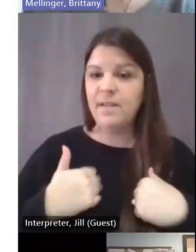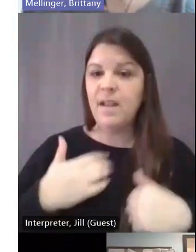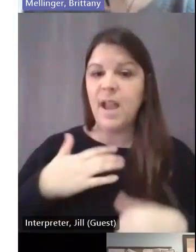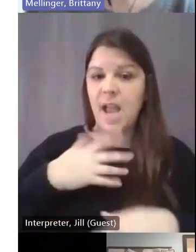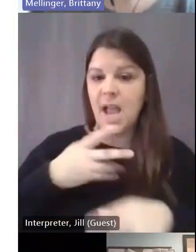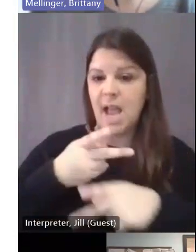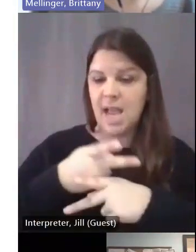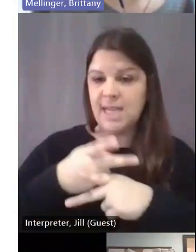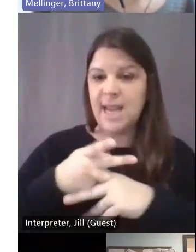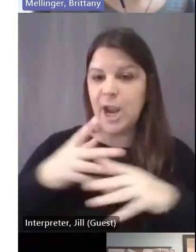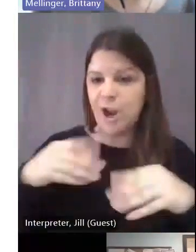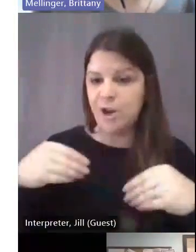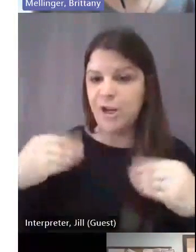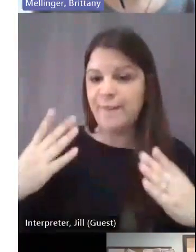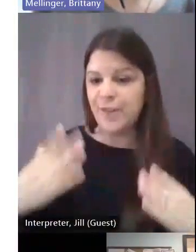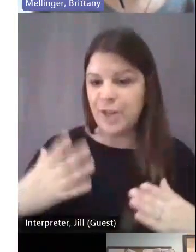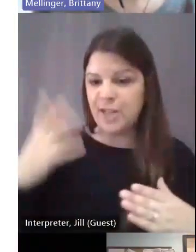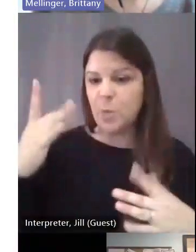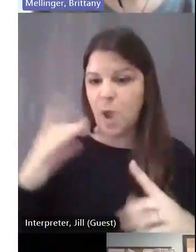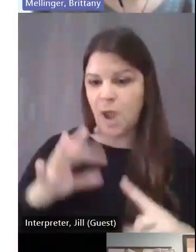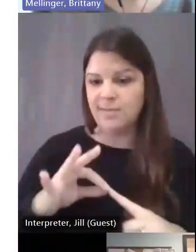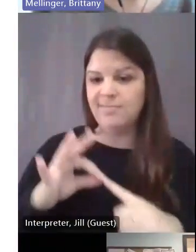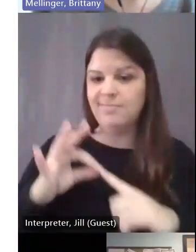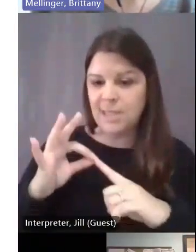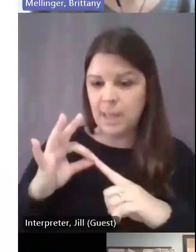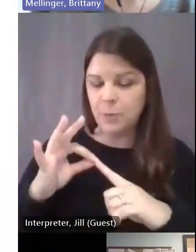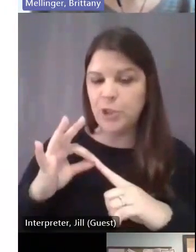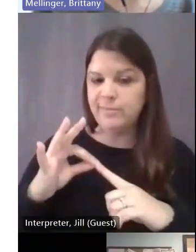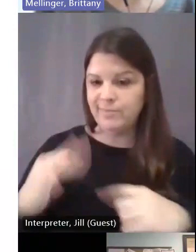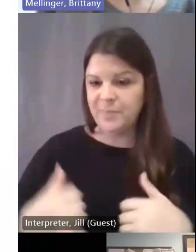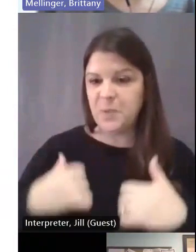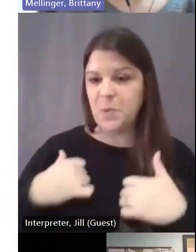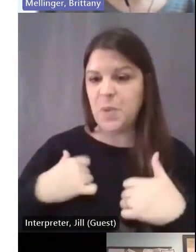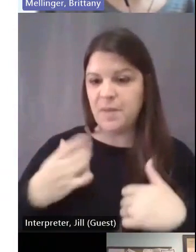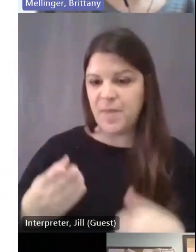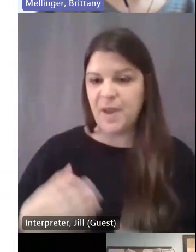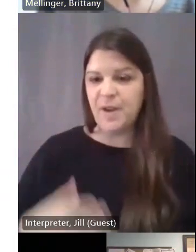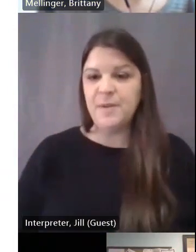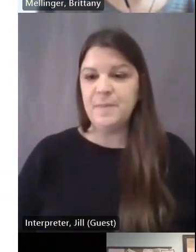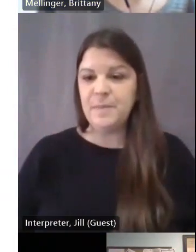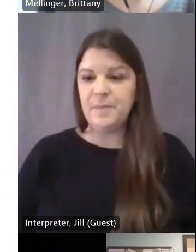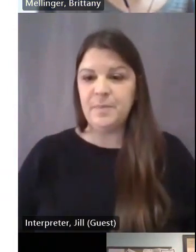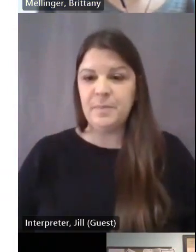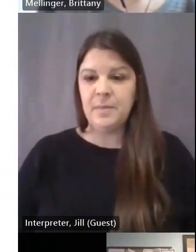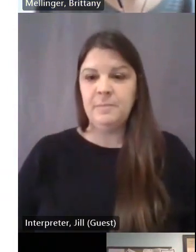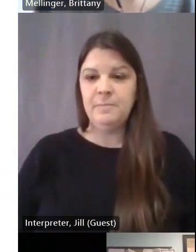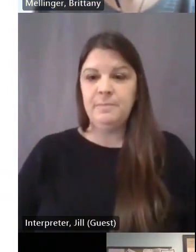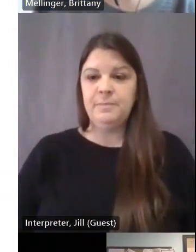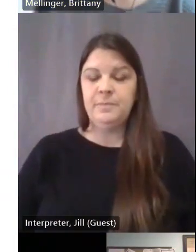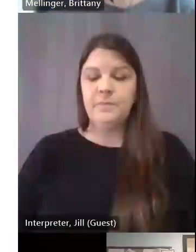caregivers, and that's a reason why there might be someone that's younger living in those properties.